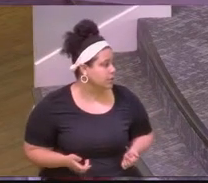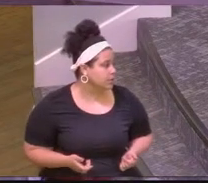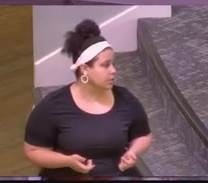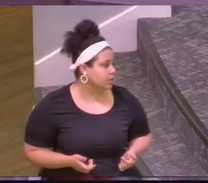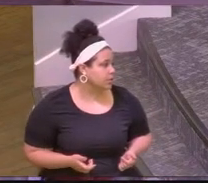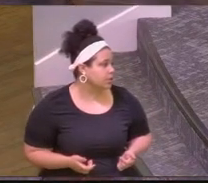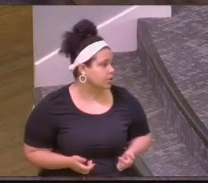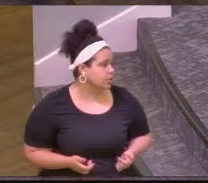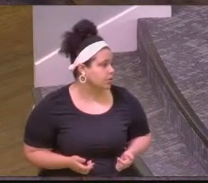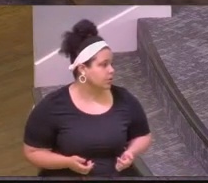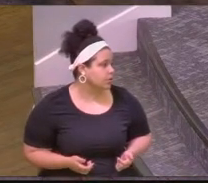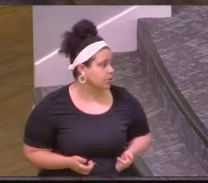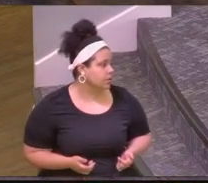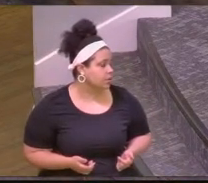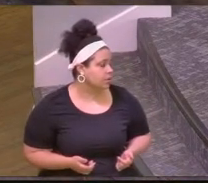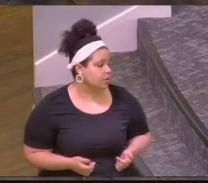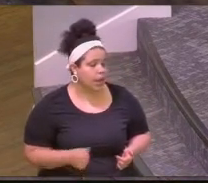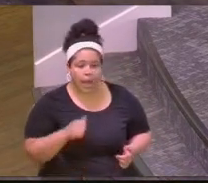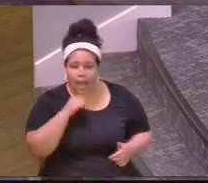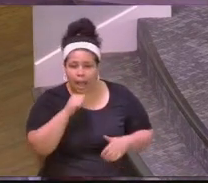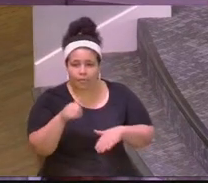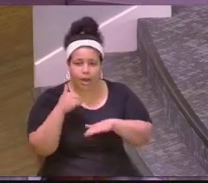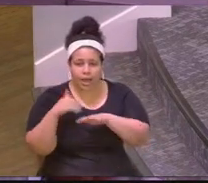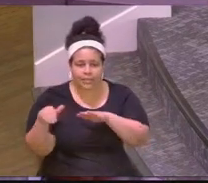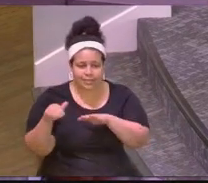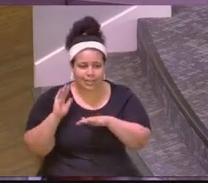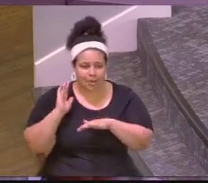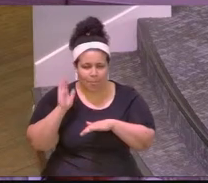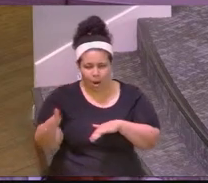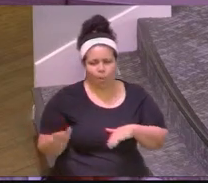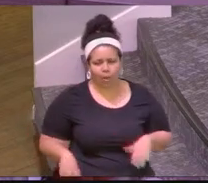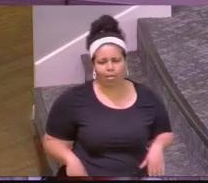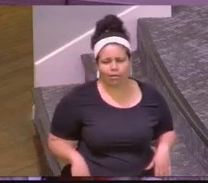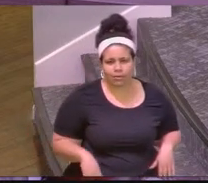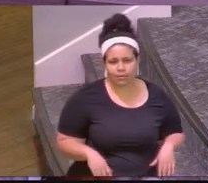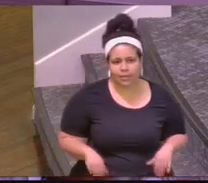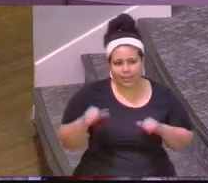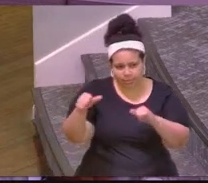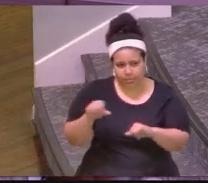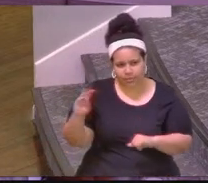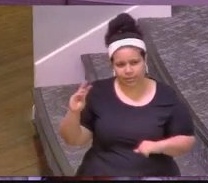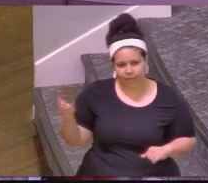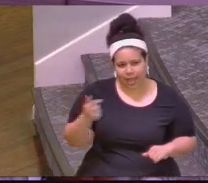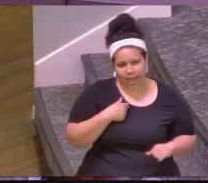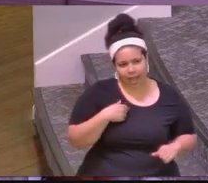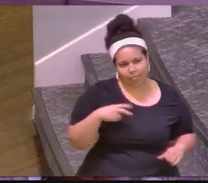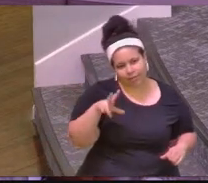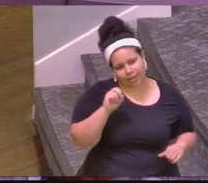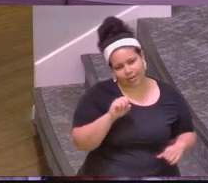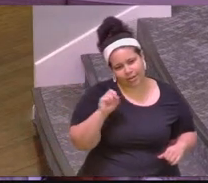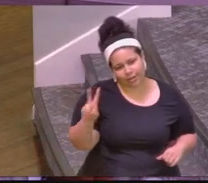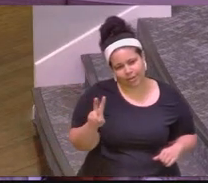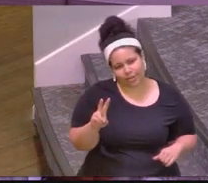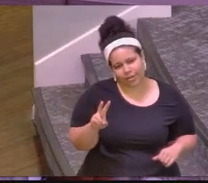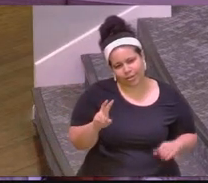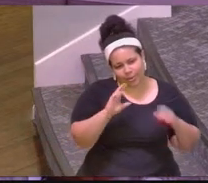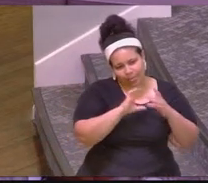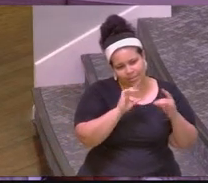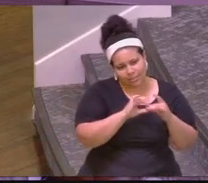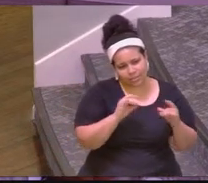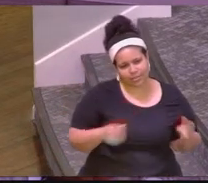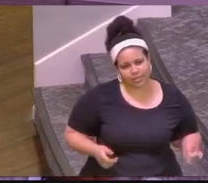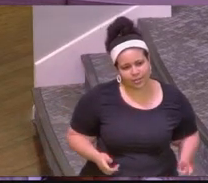I haven't sent it to you, but I can send it to you. Thank it's on the website. I only have 302 messages, so it might be there. I just don't know it.